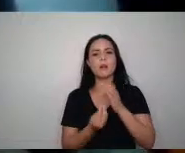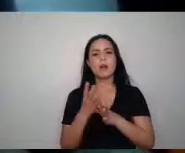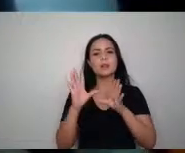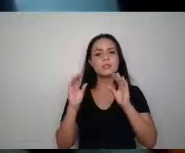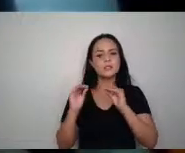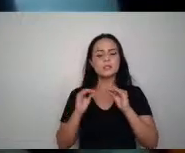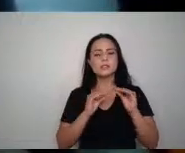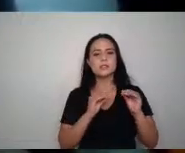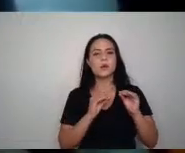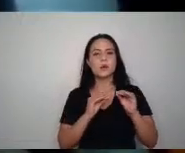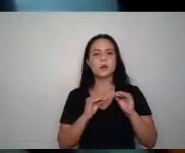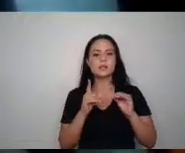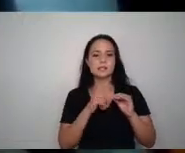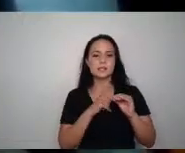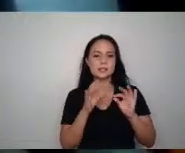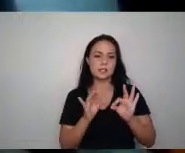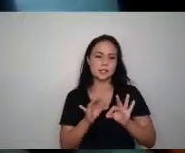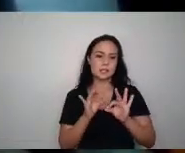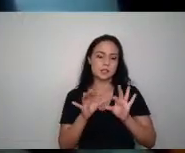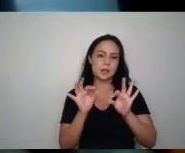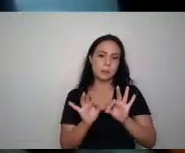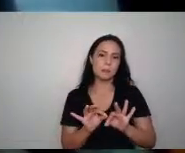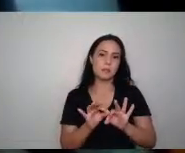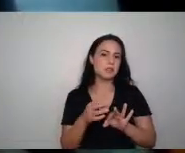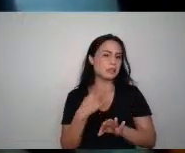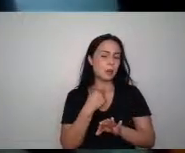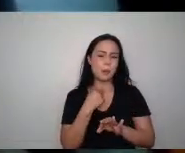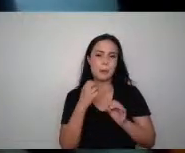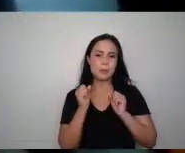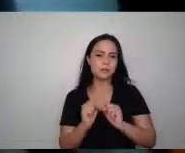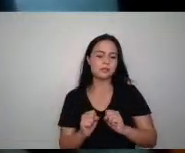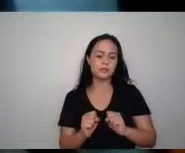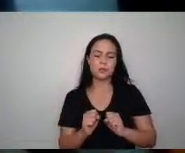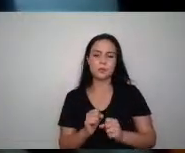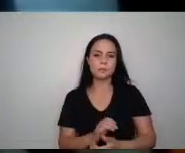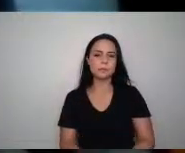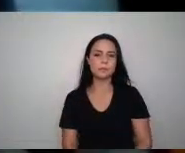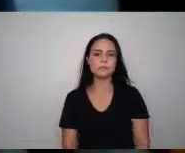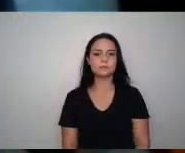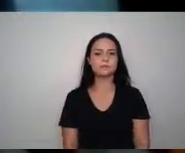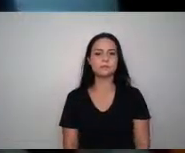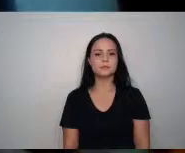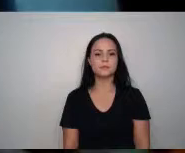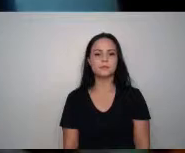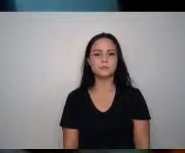will cause this deactivation. Of course, legally that is not possible